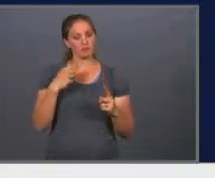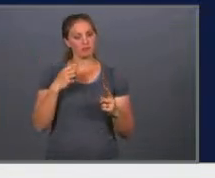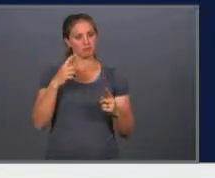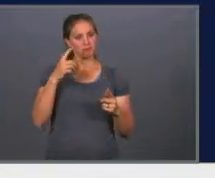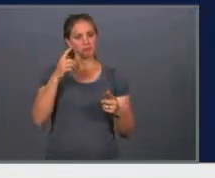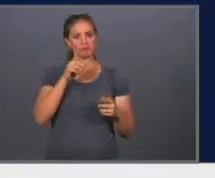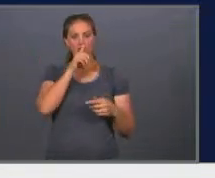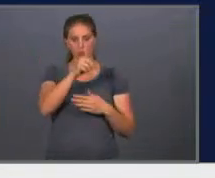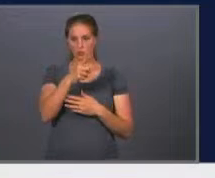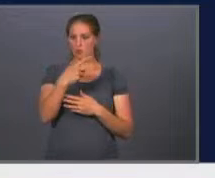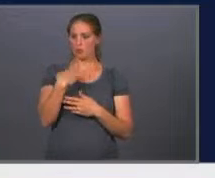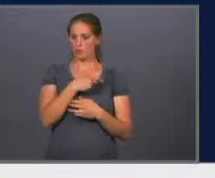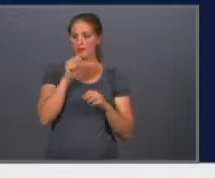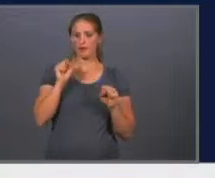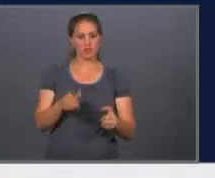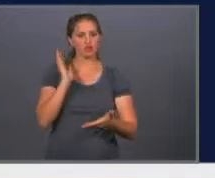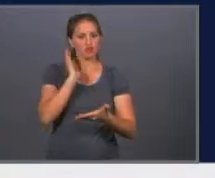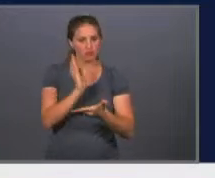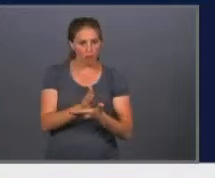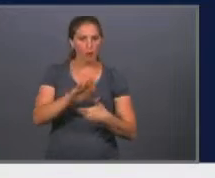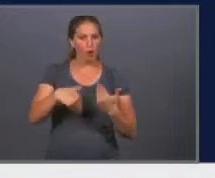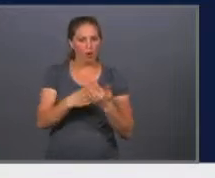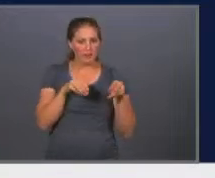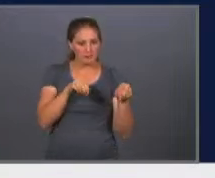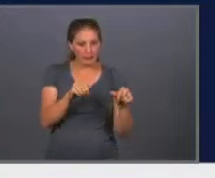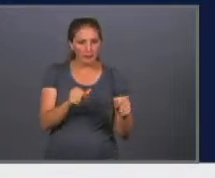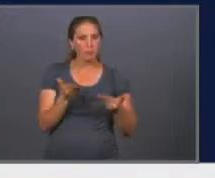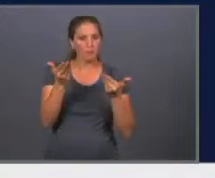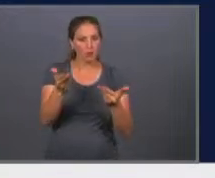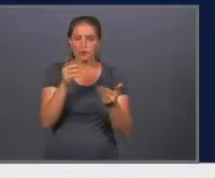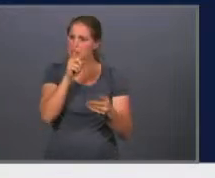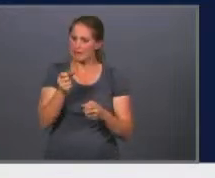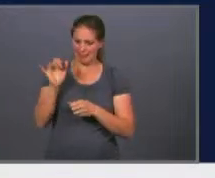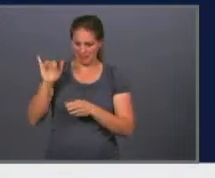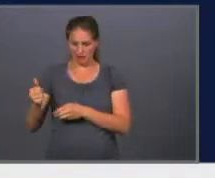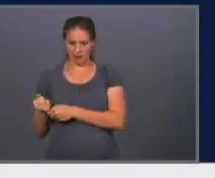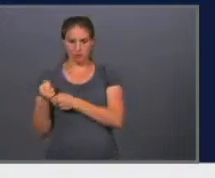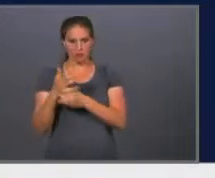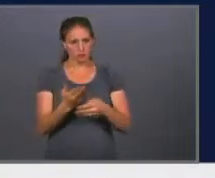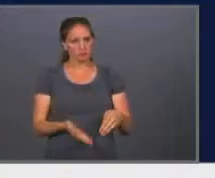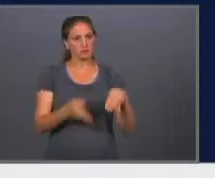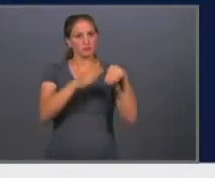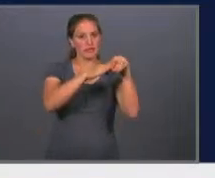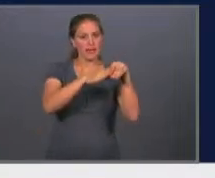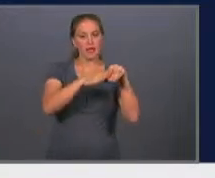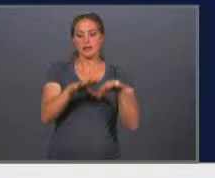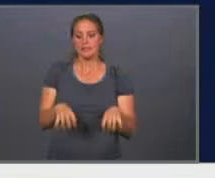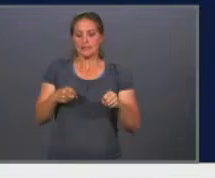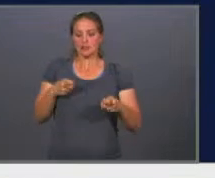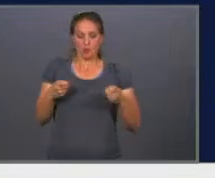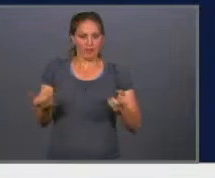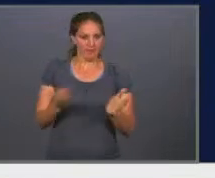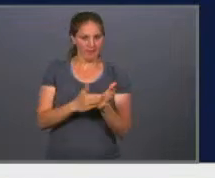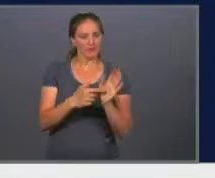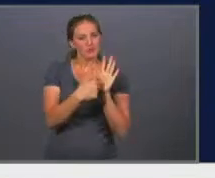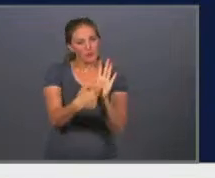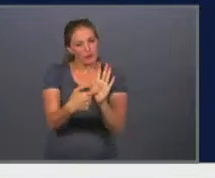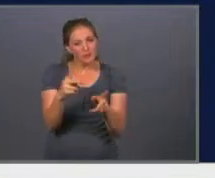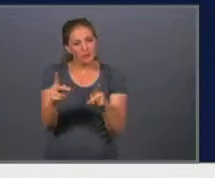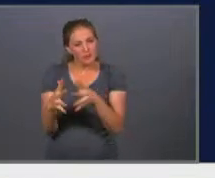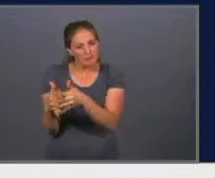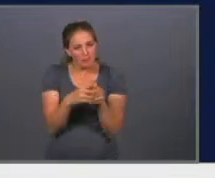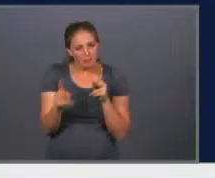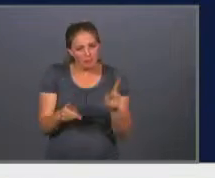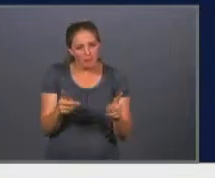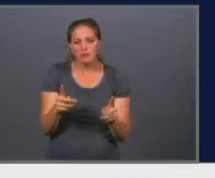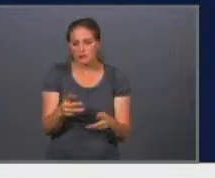stop some of this massive spending proposals that have led to so much inflation, get things back under control, and then show the American people and earn their trust about